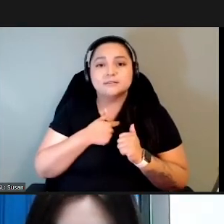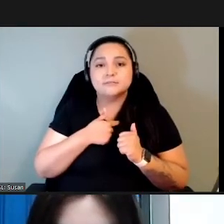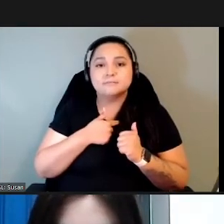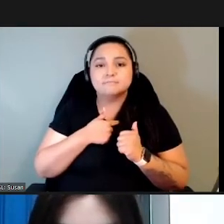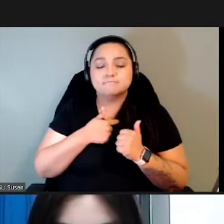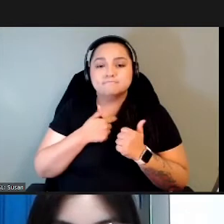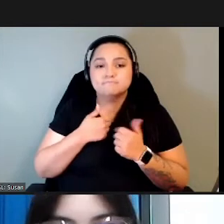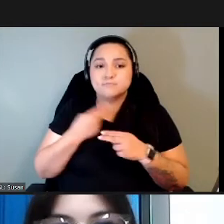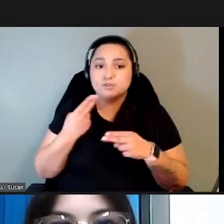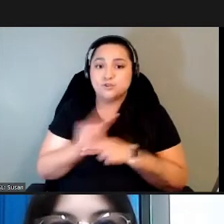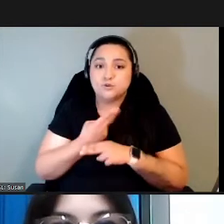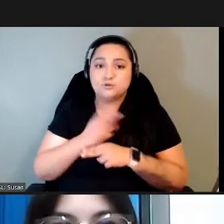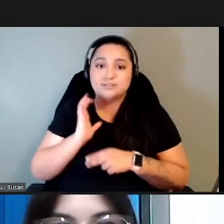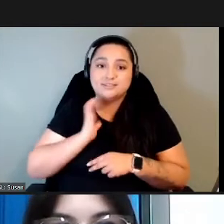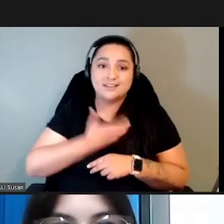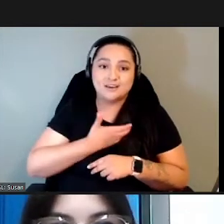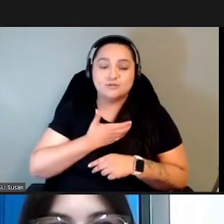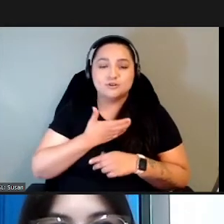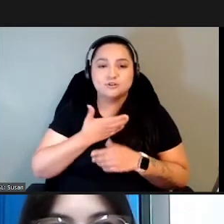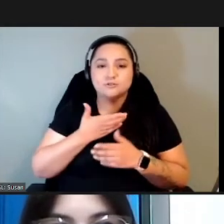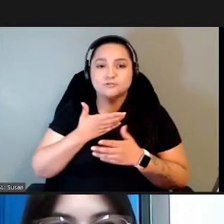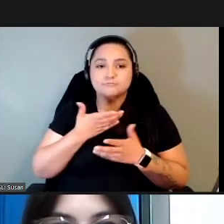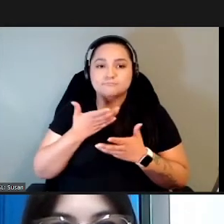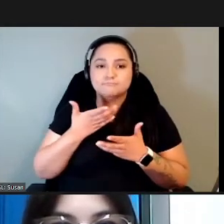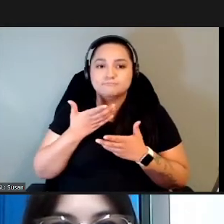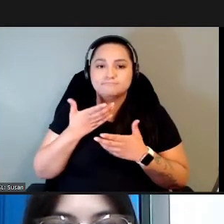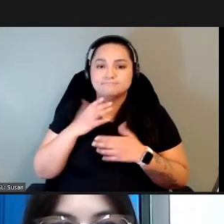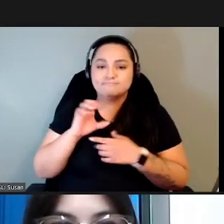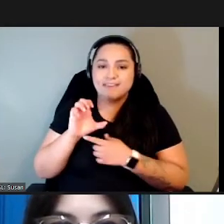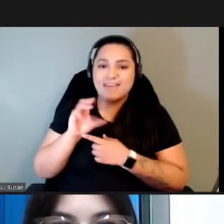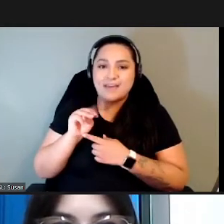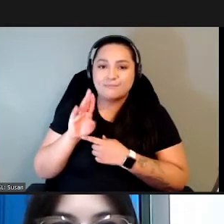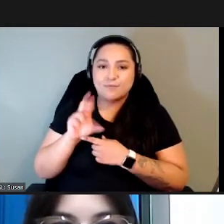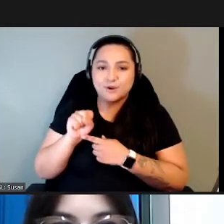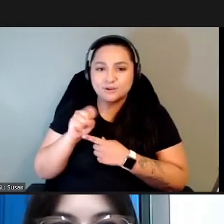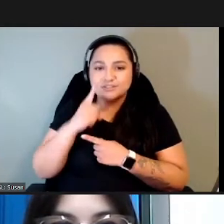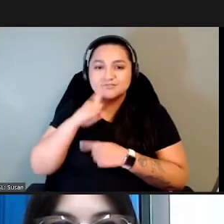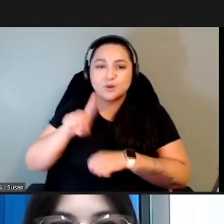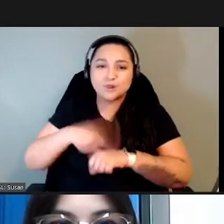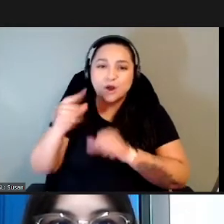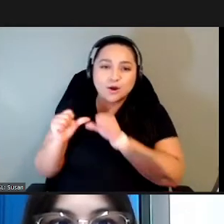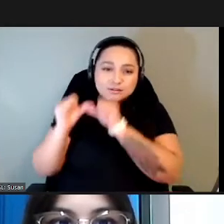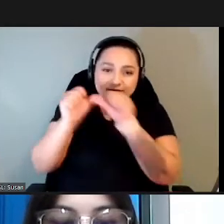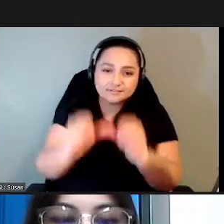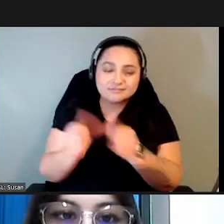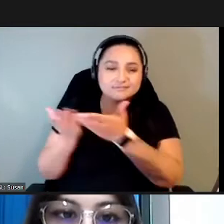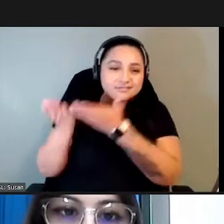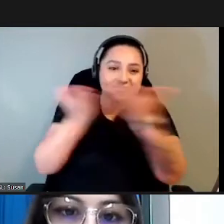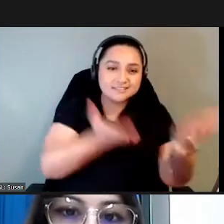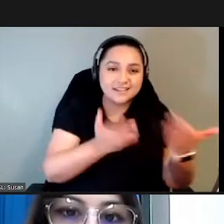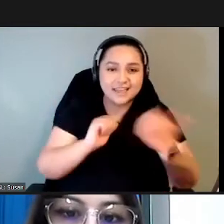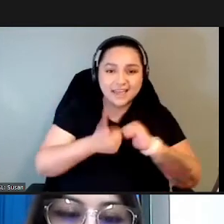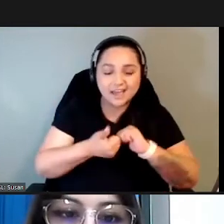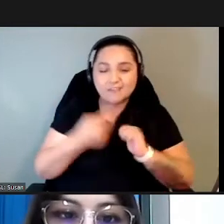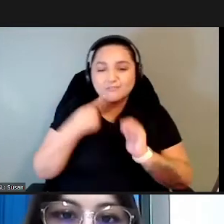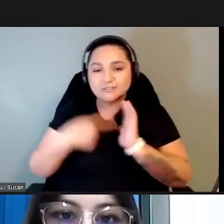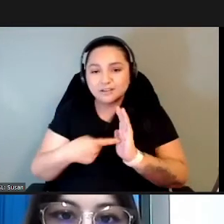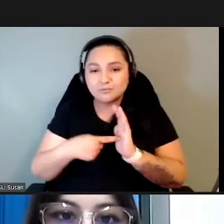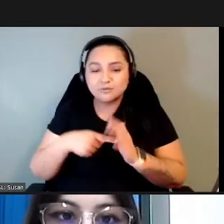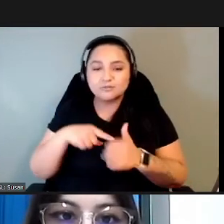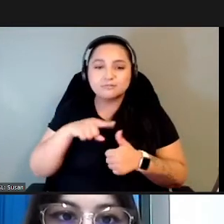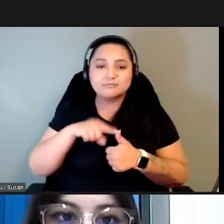distances, for long migrations, moss, loam, bark, or other materials.